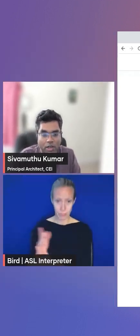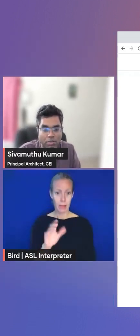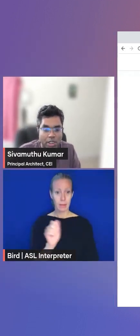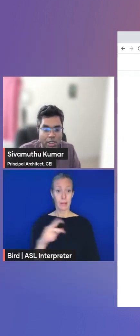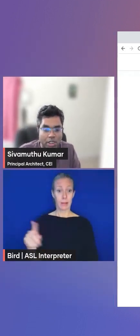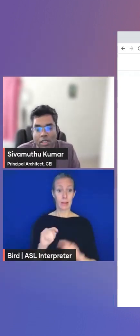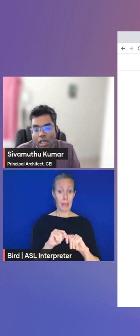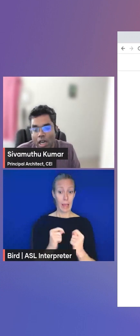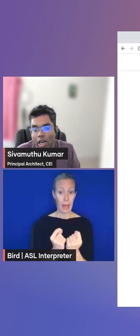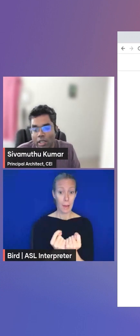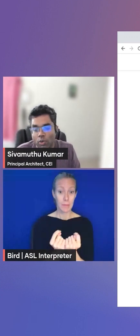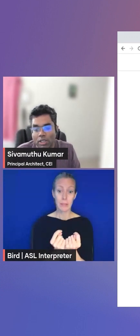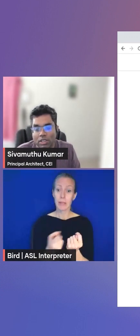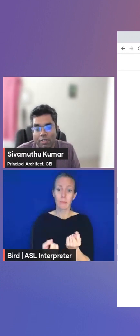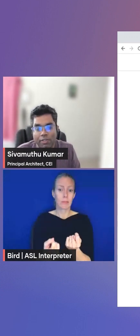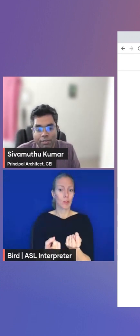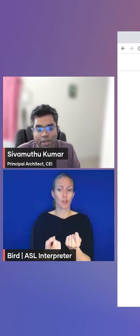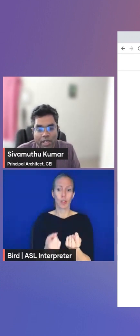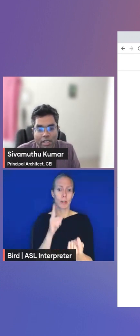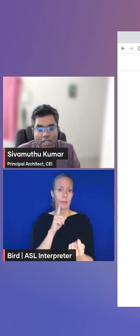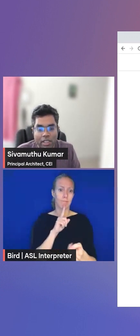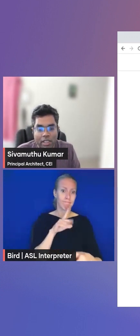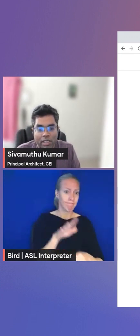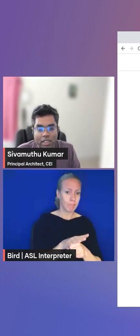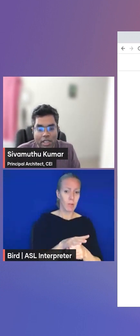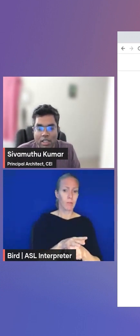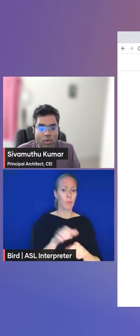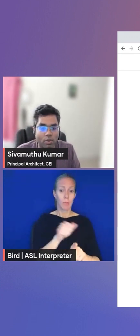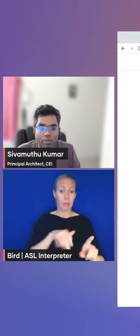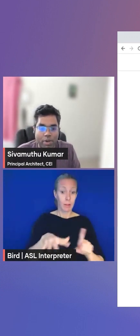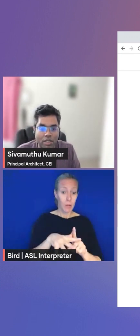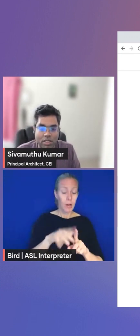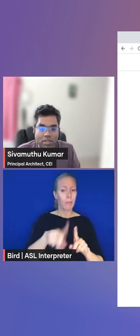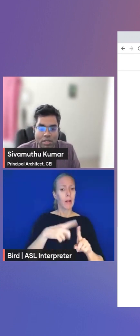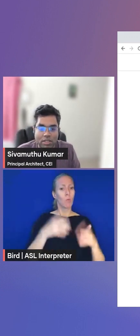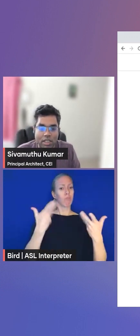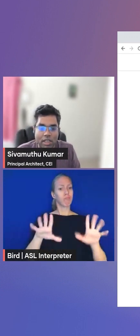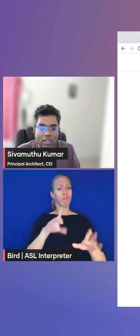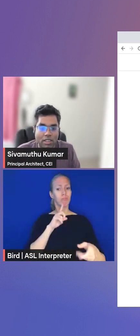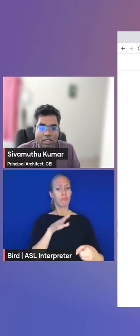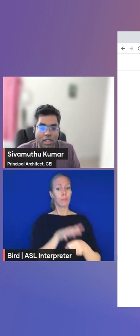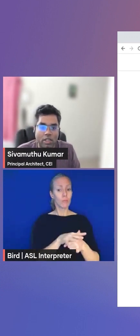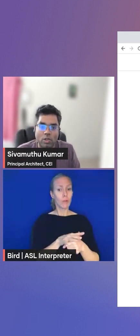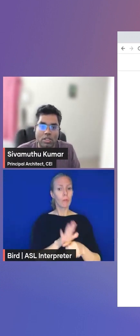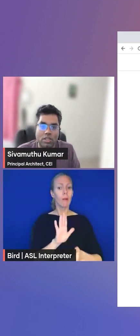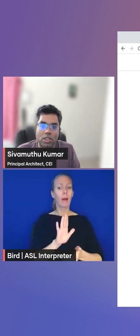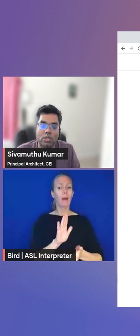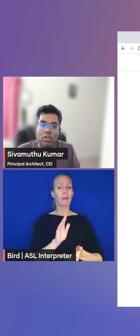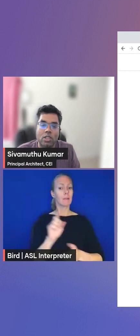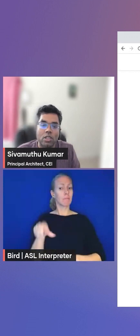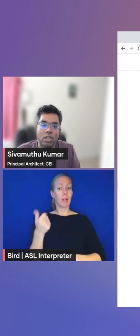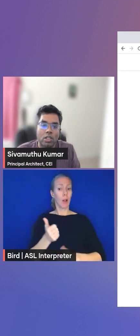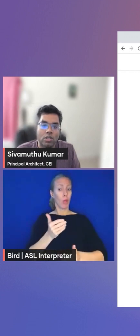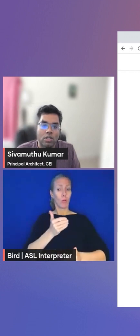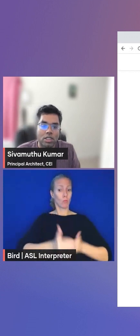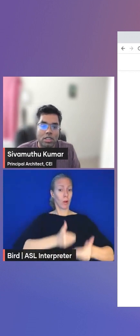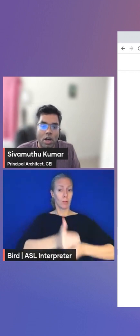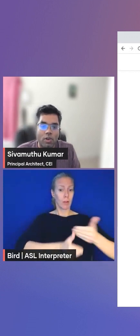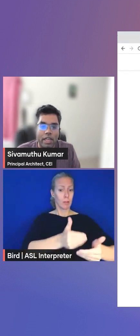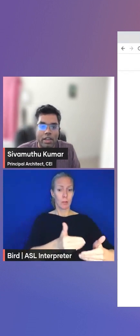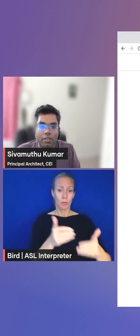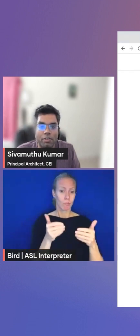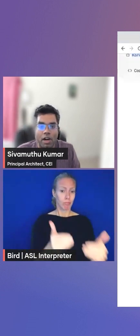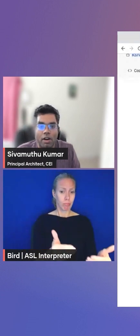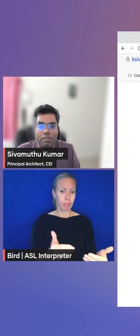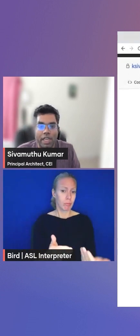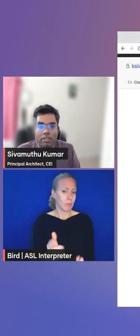verifying the environment. And once they verified, another process just trigger and it just like closes the issue. So this is